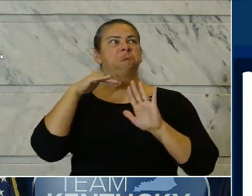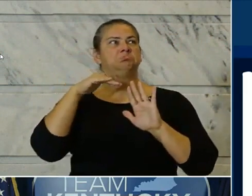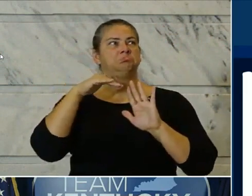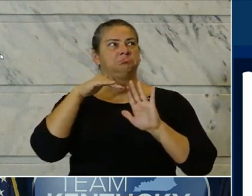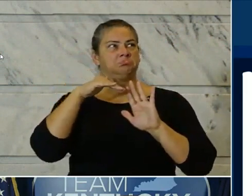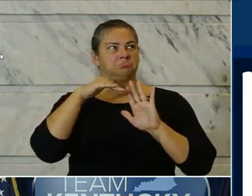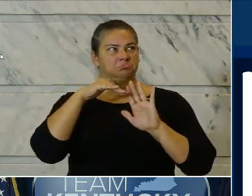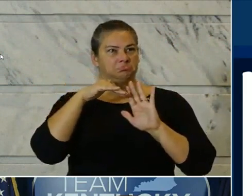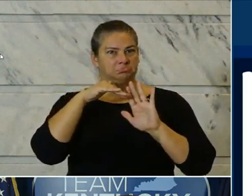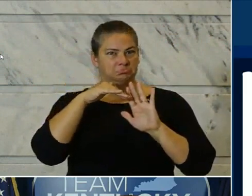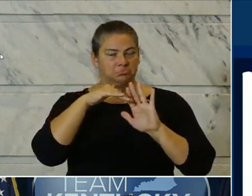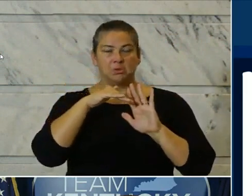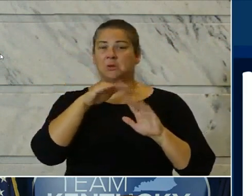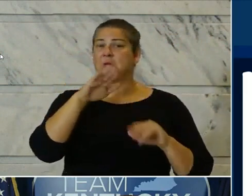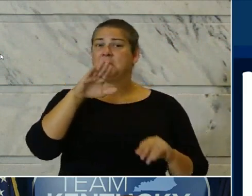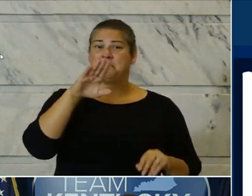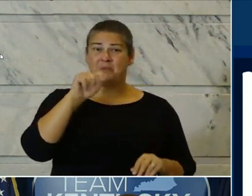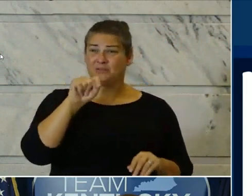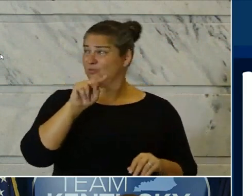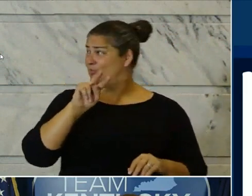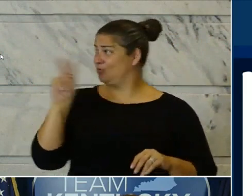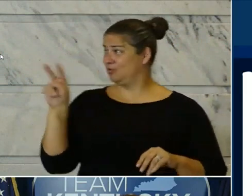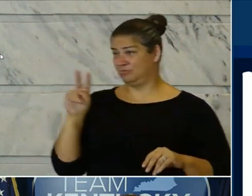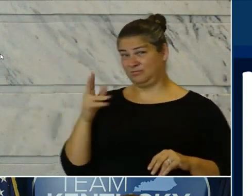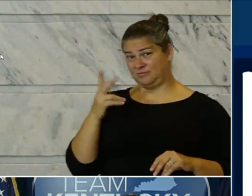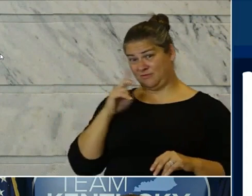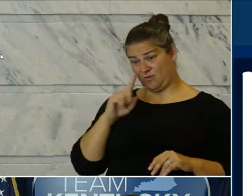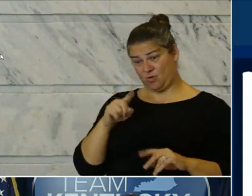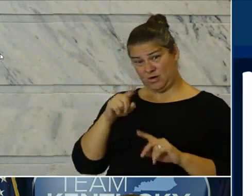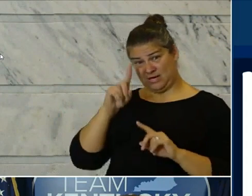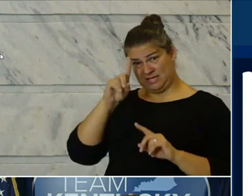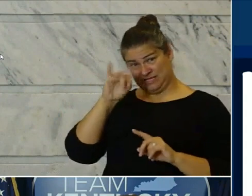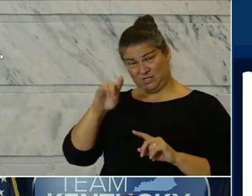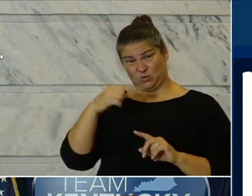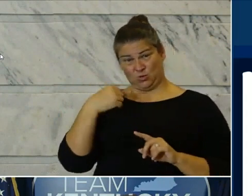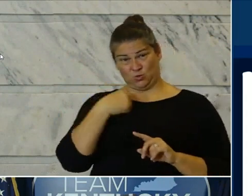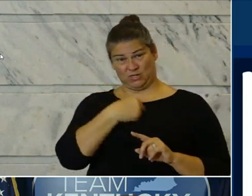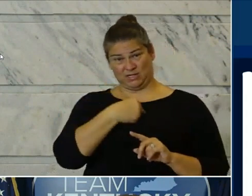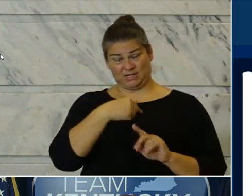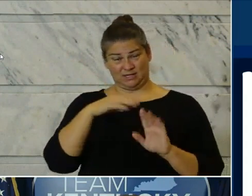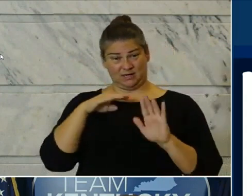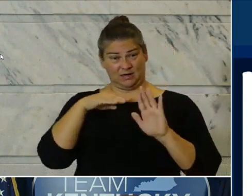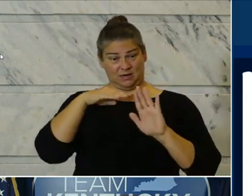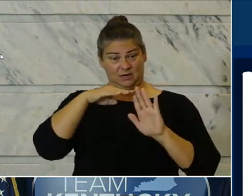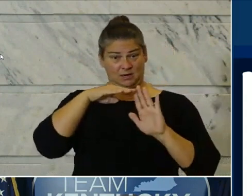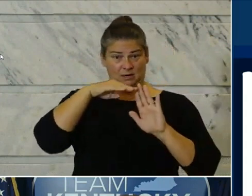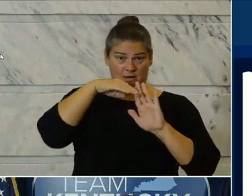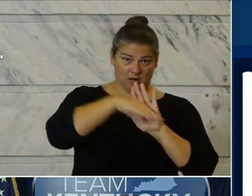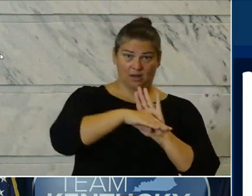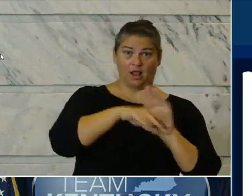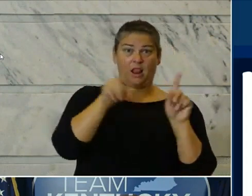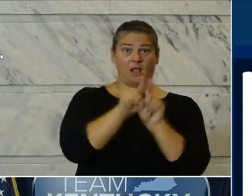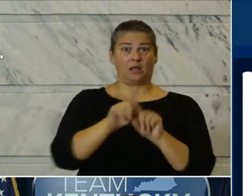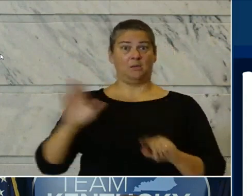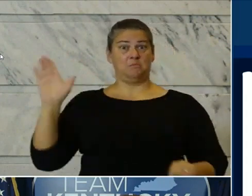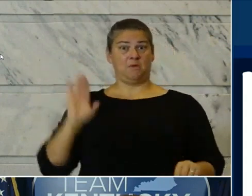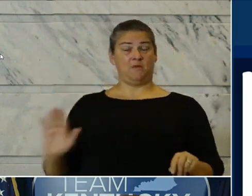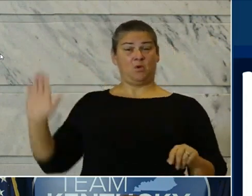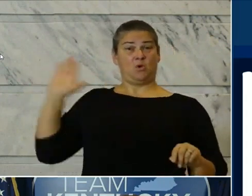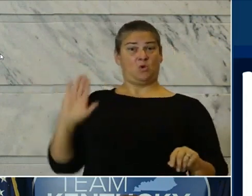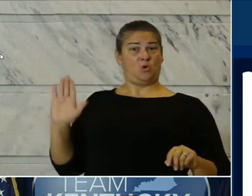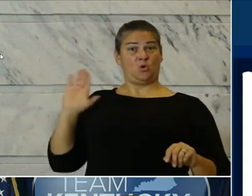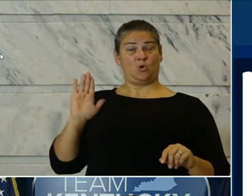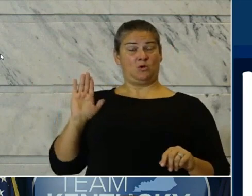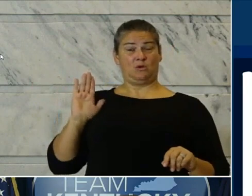down to the levels pre-July before we saw it coming. And now, what we believe that we are